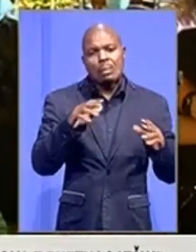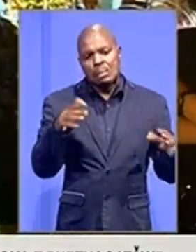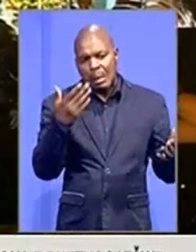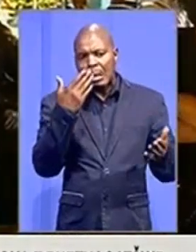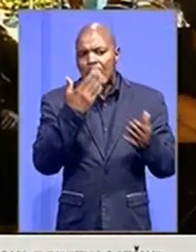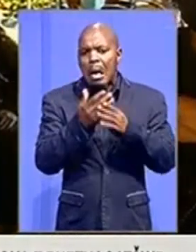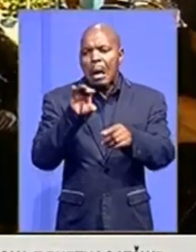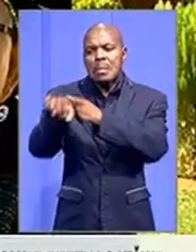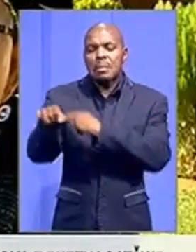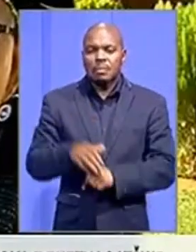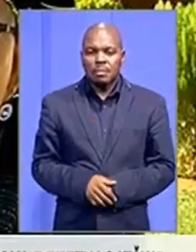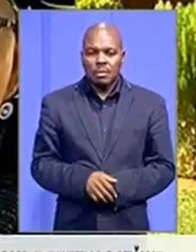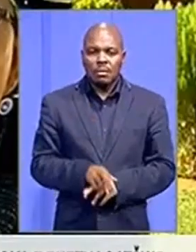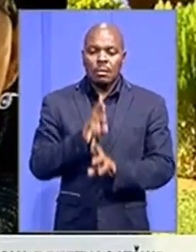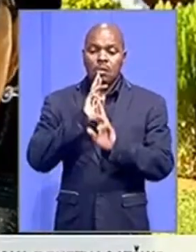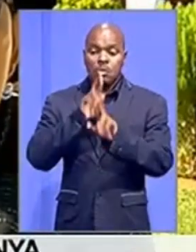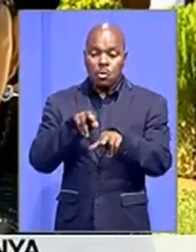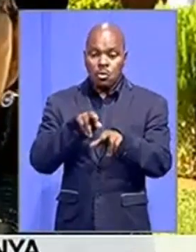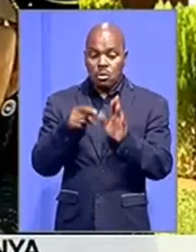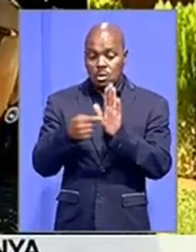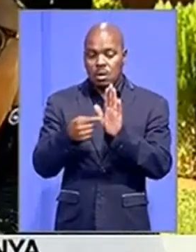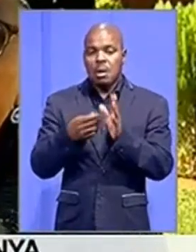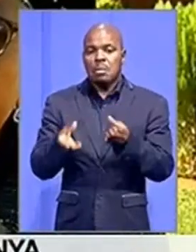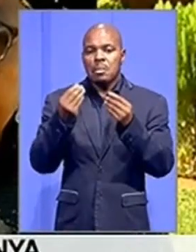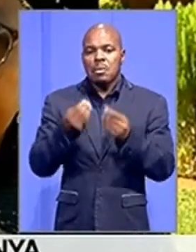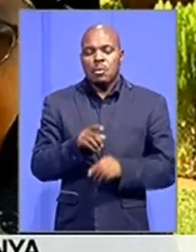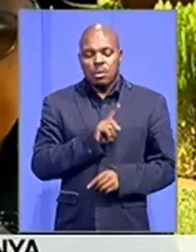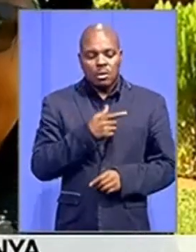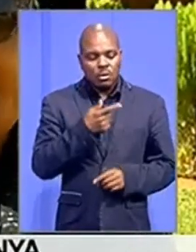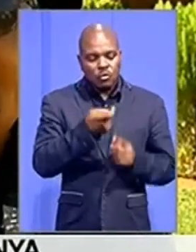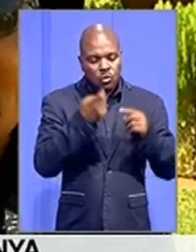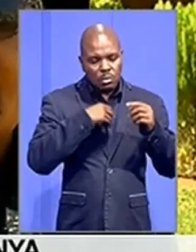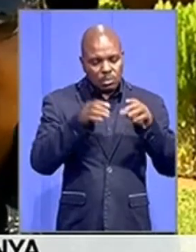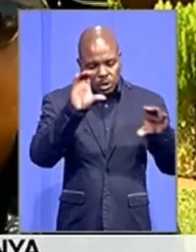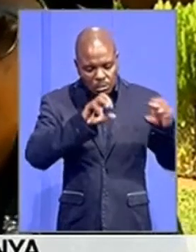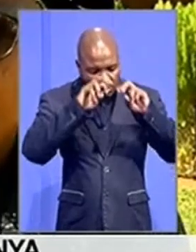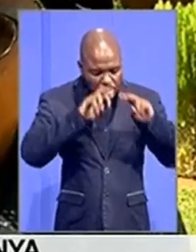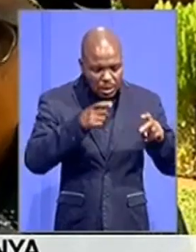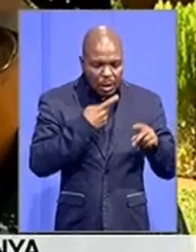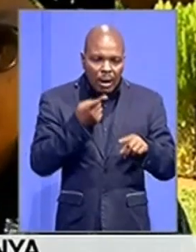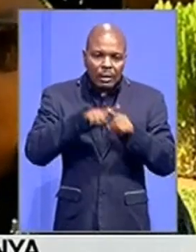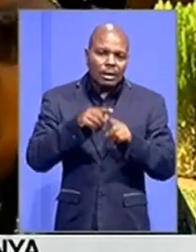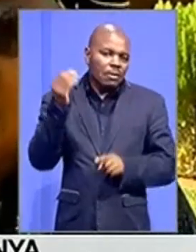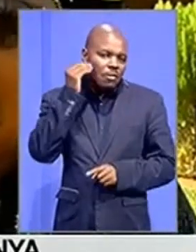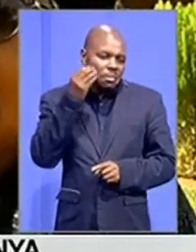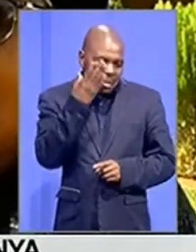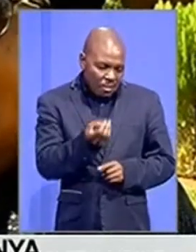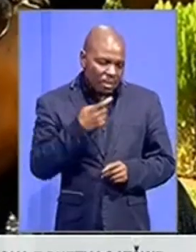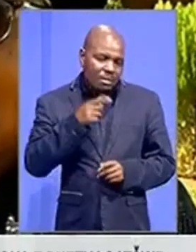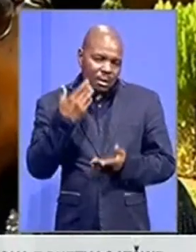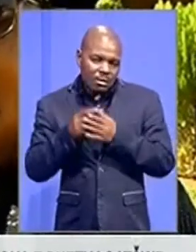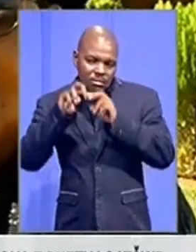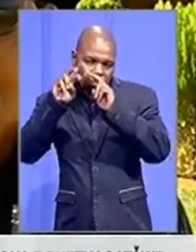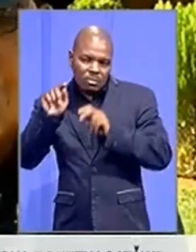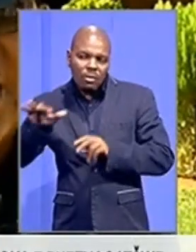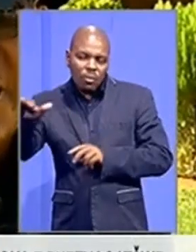katlego. Report ya rena e re kry-ileng go tswa ko postmortem e re file extra leads on re tshwanetse gore re lebelele kae le